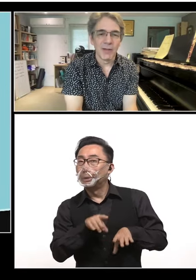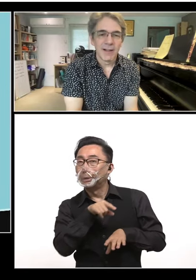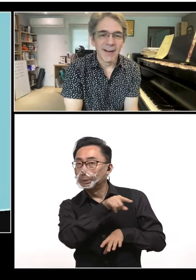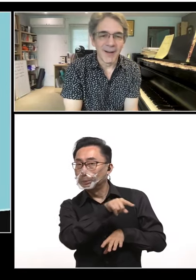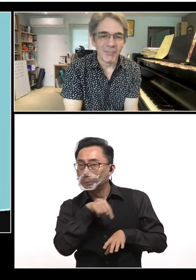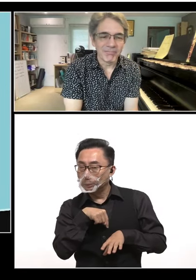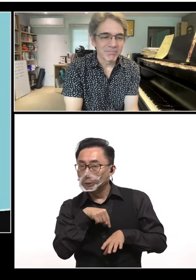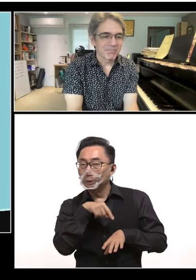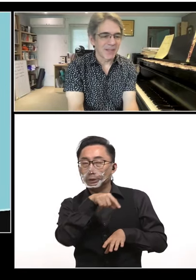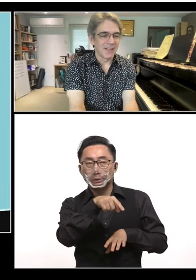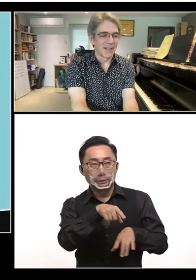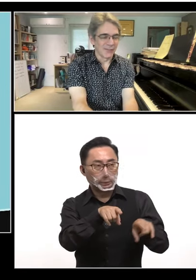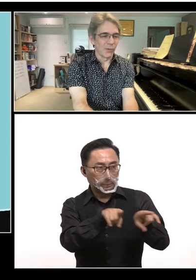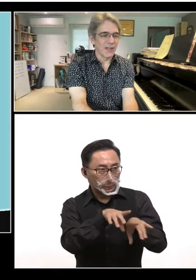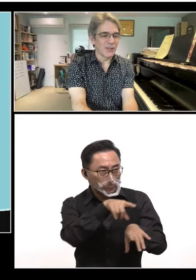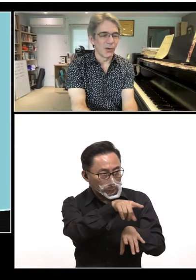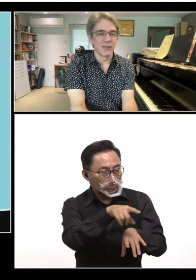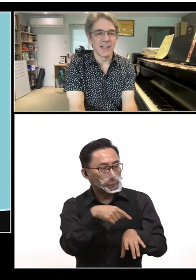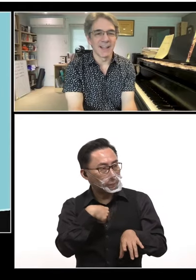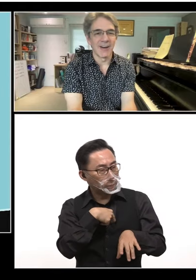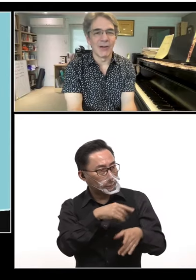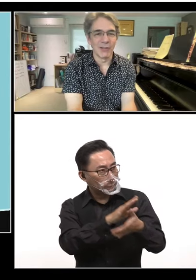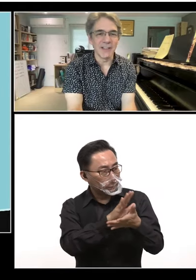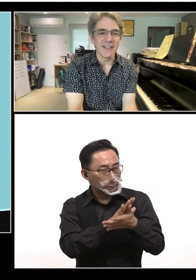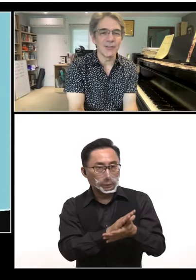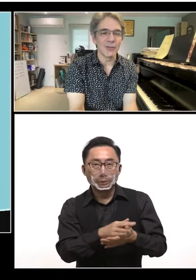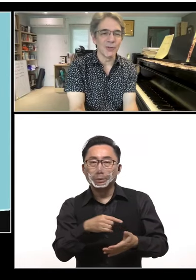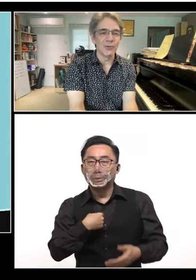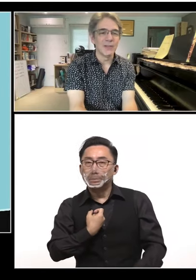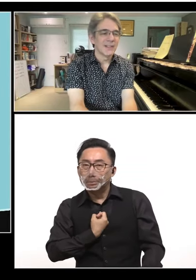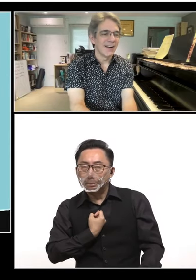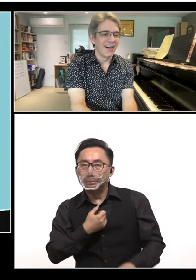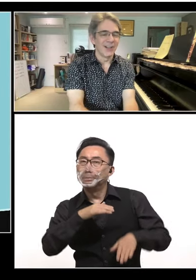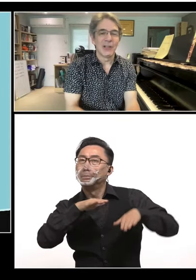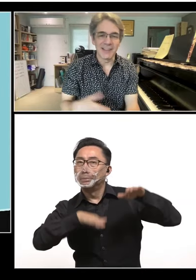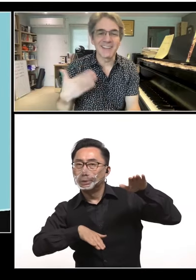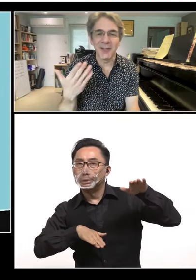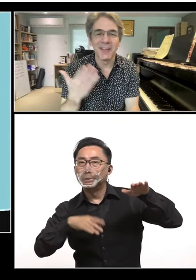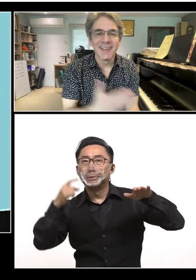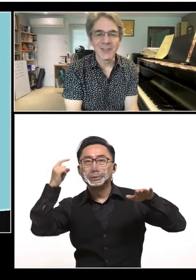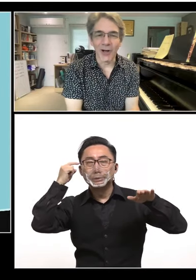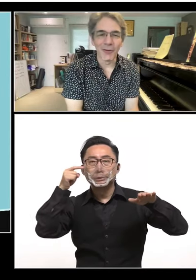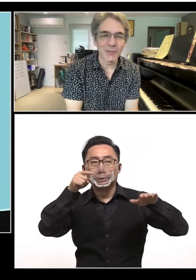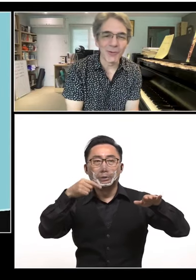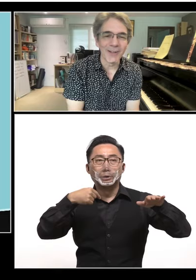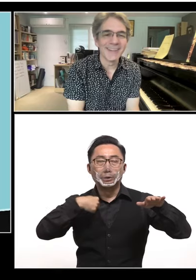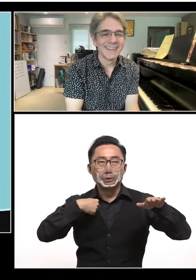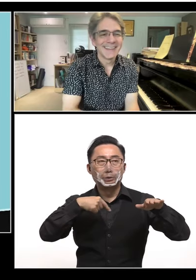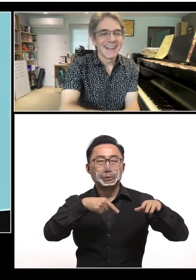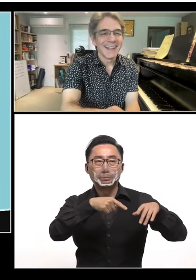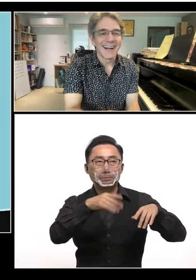humble in a lot of ways to understand how I really need to listen to others